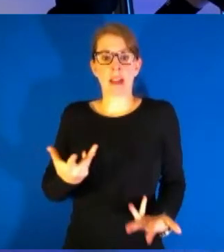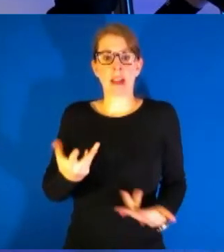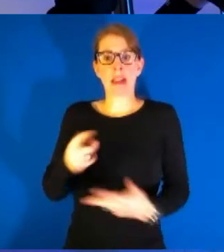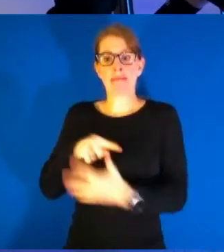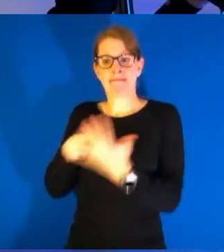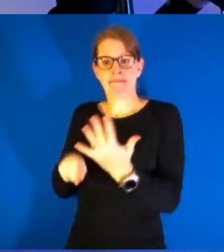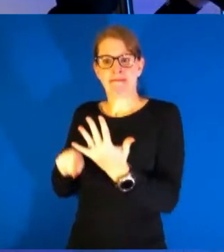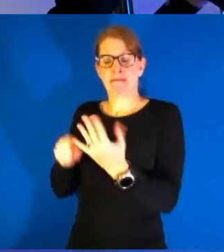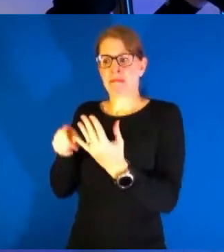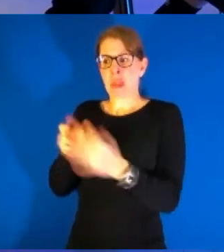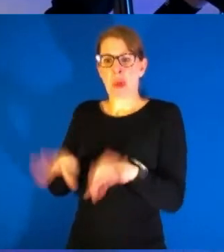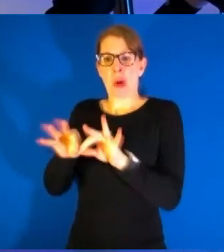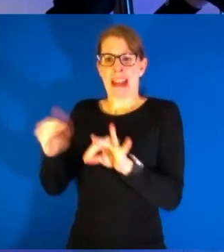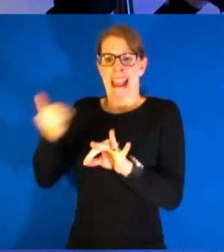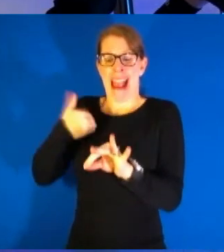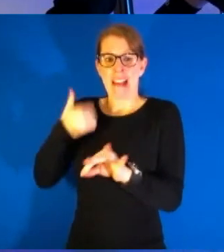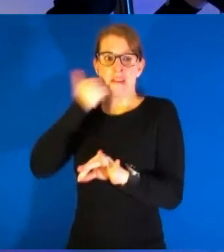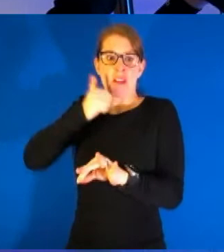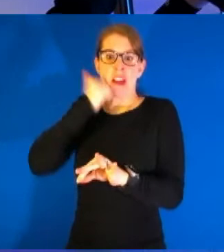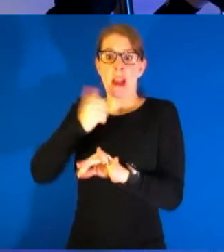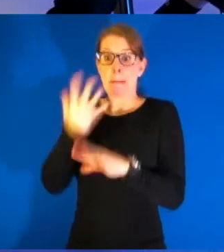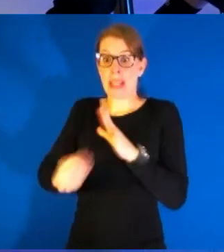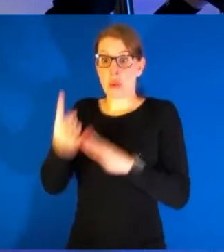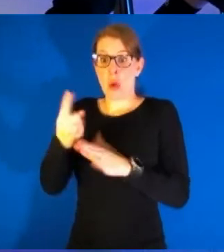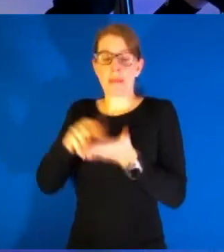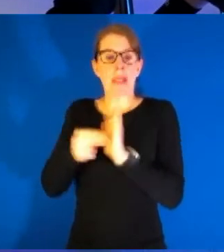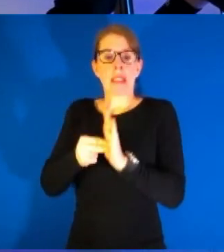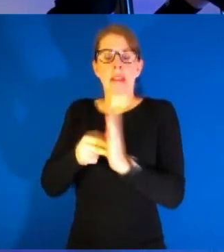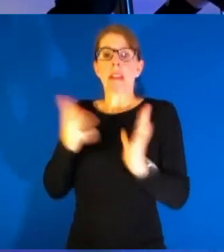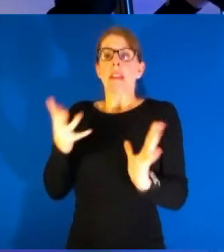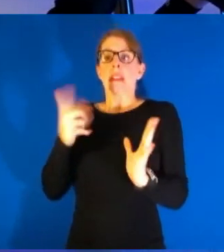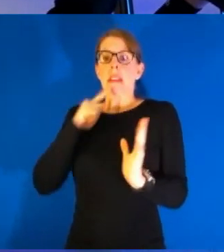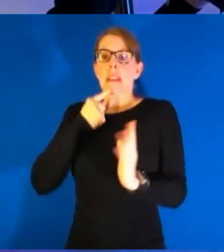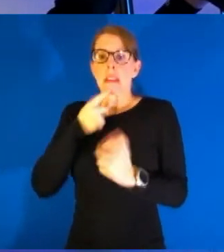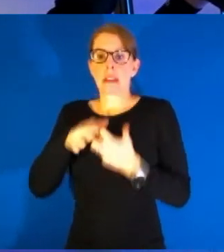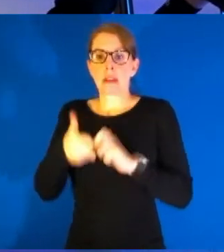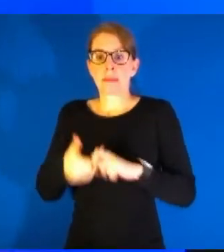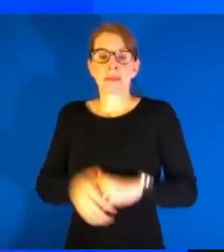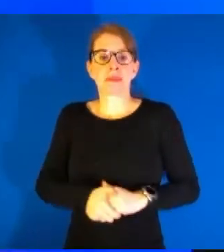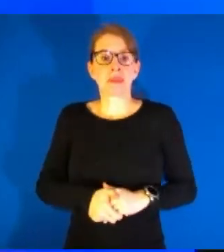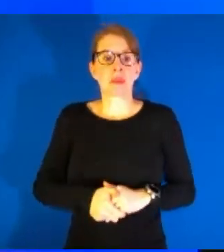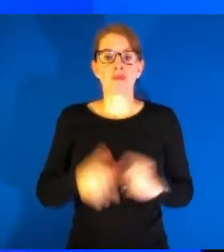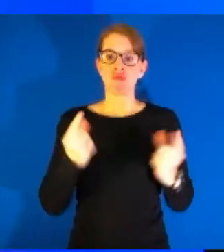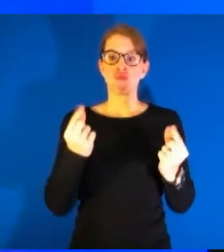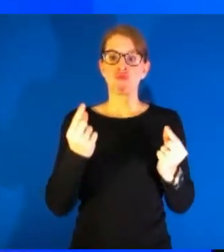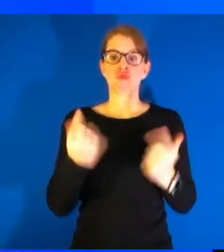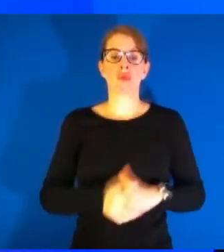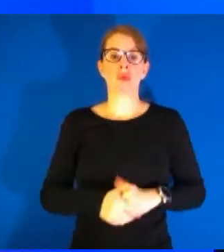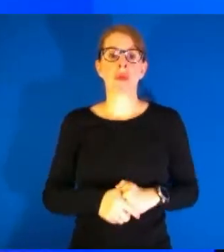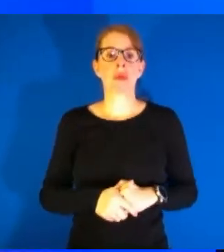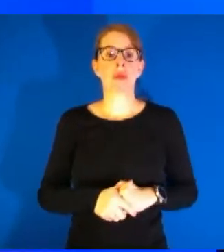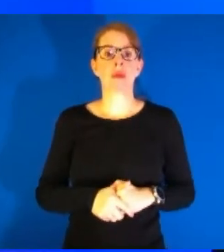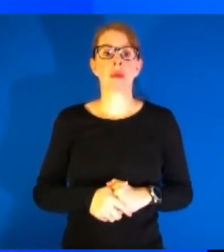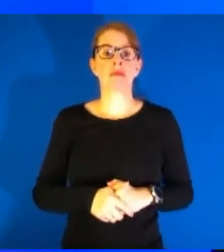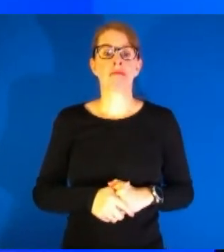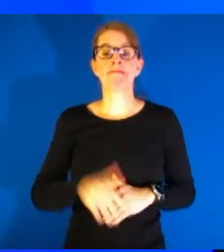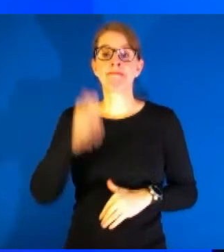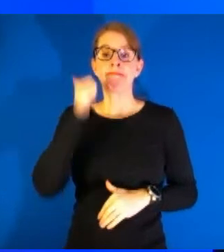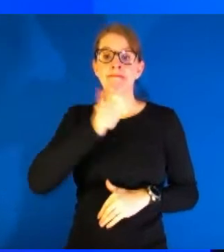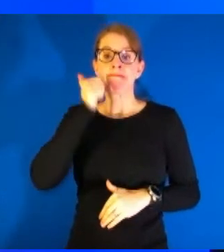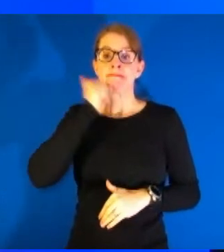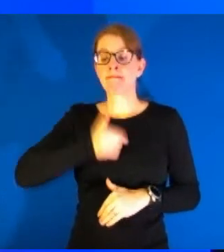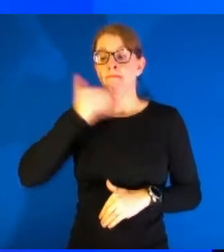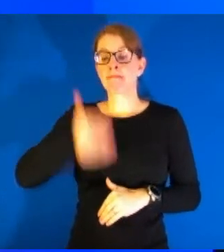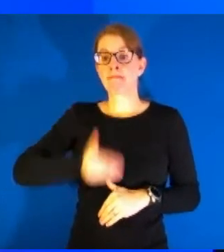important to have. You're missing one. You got it. It's a big deal. So what do you do? So it's a day-to-day shift and